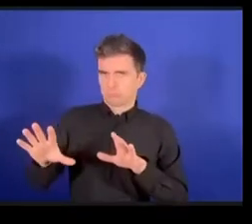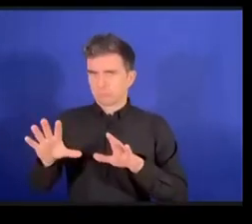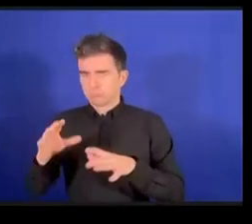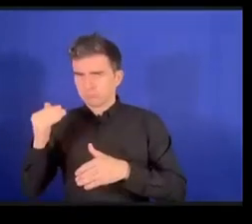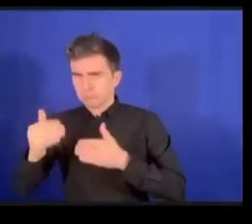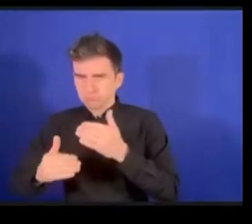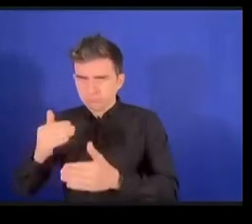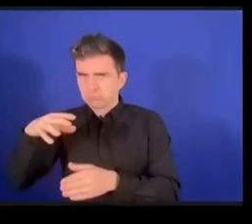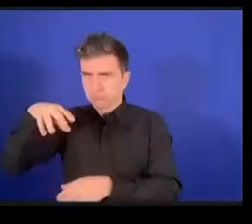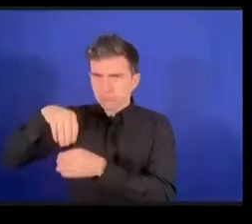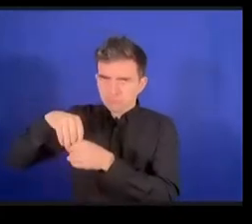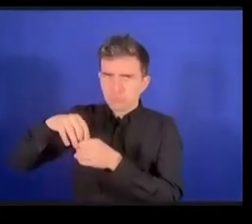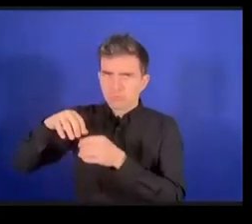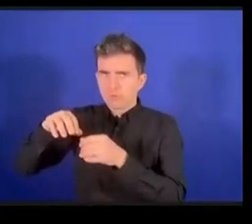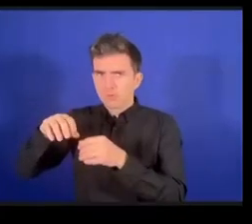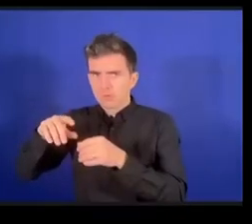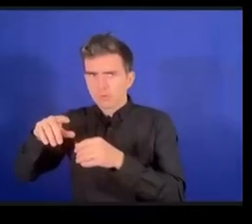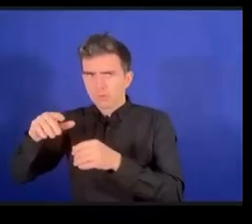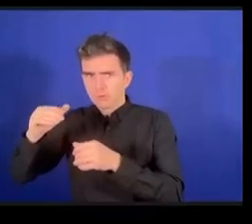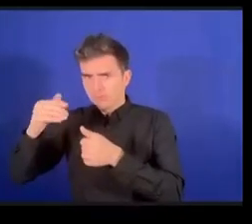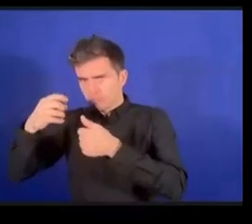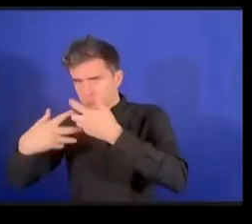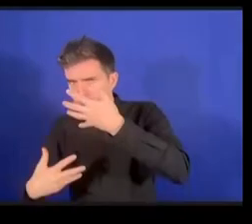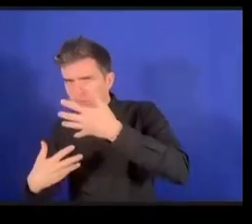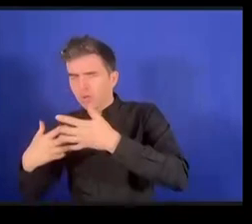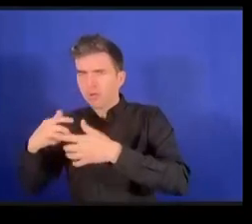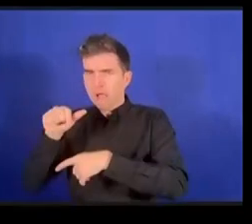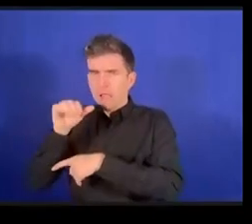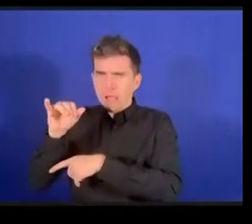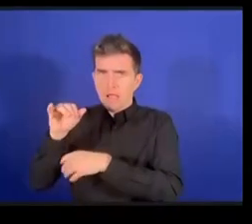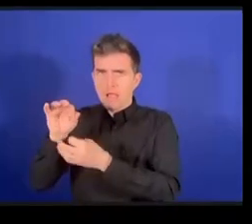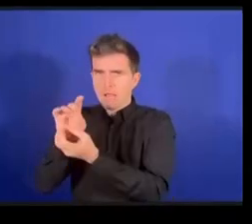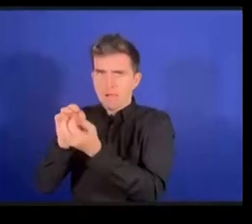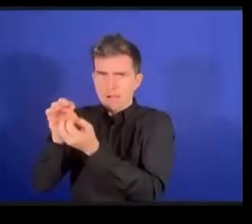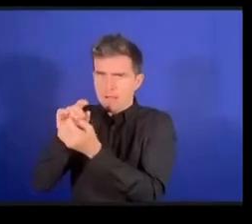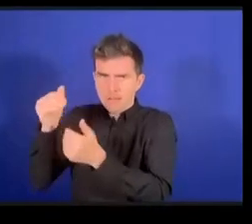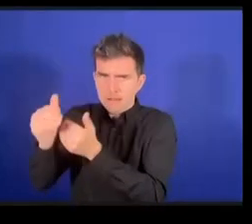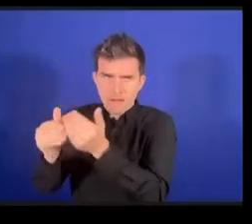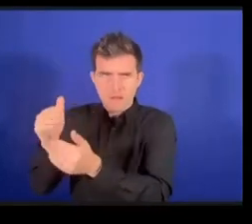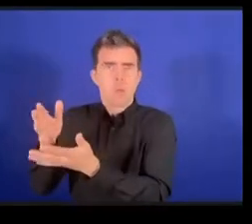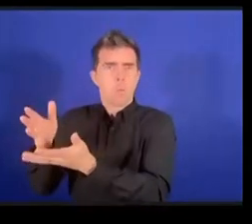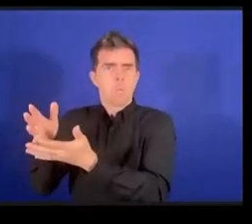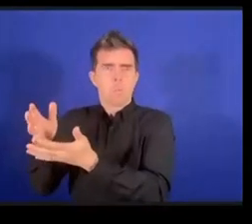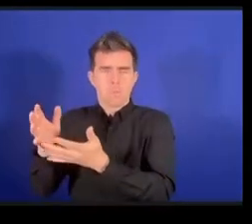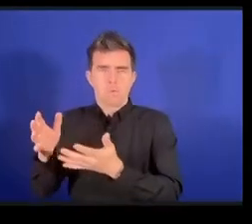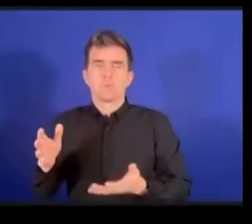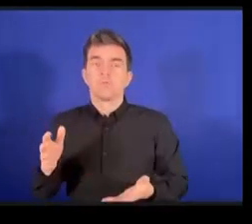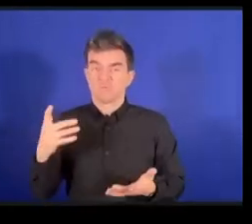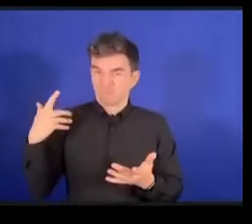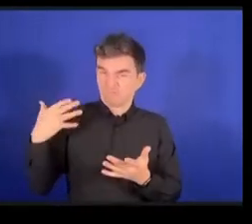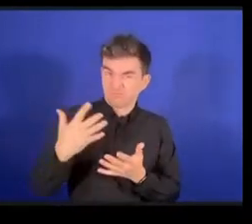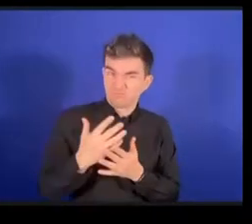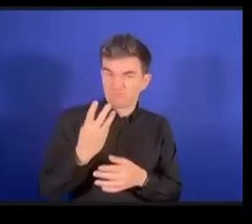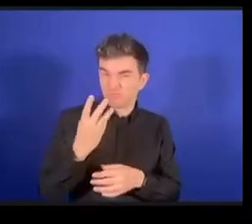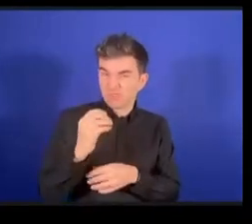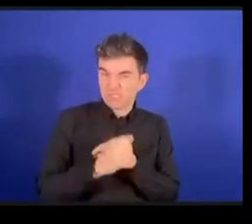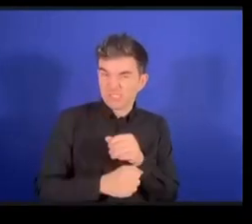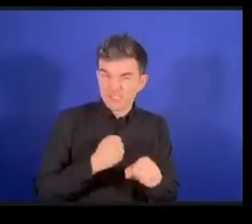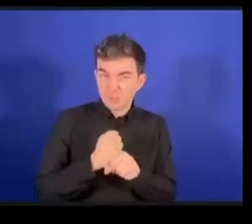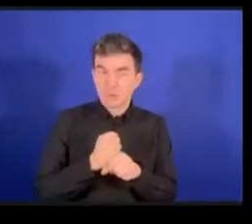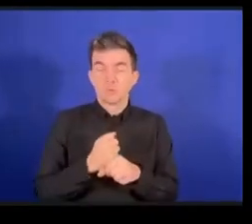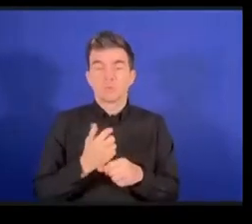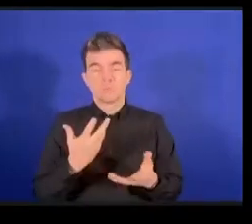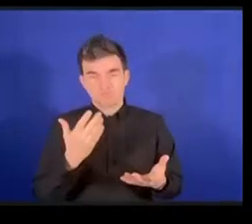stud studies on uh internet governance and formal construction of Institutions and see for example what the